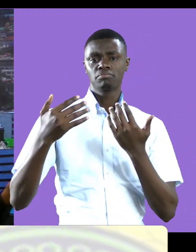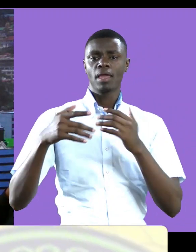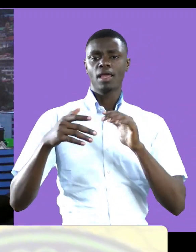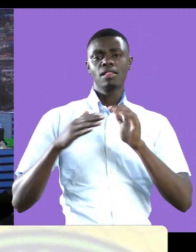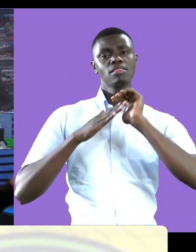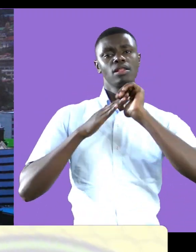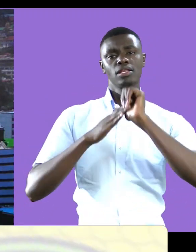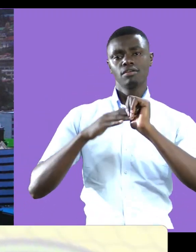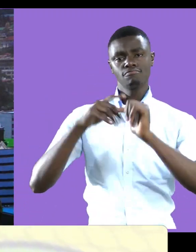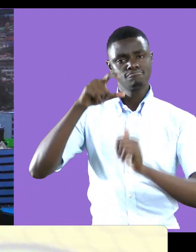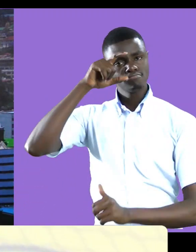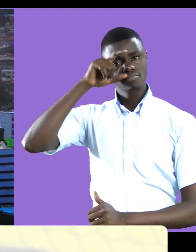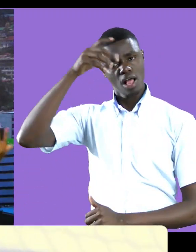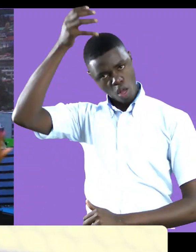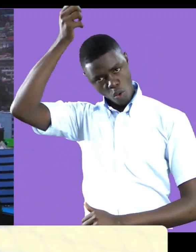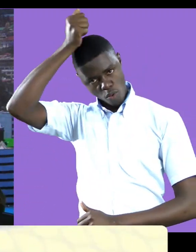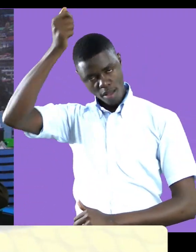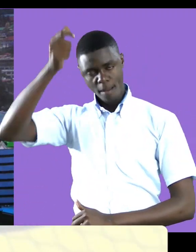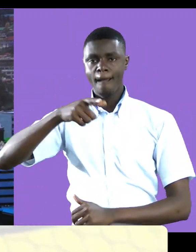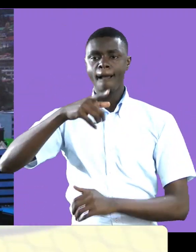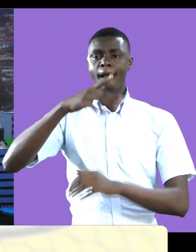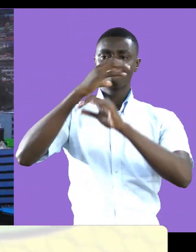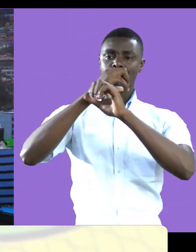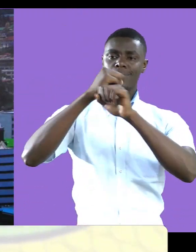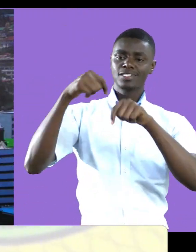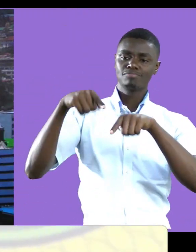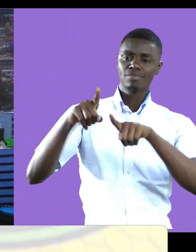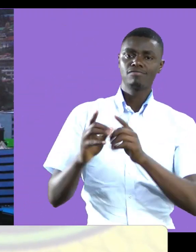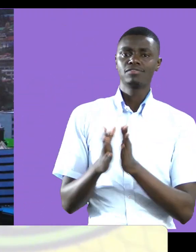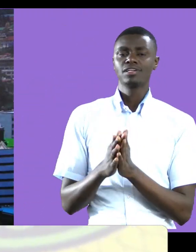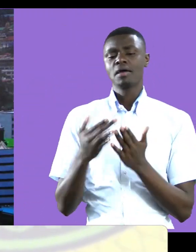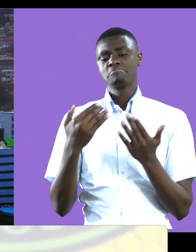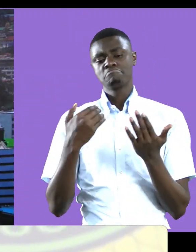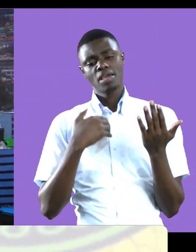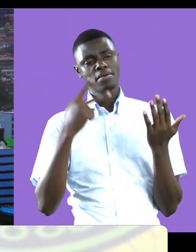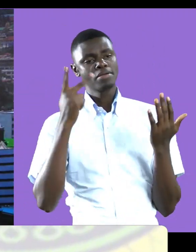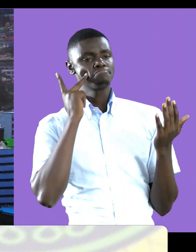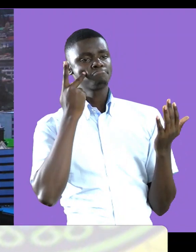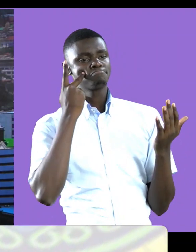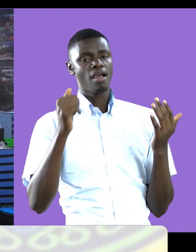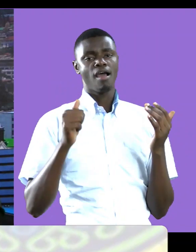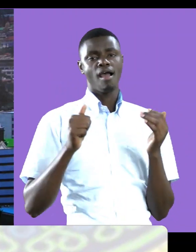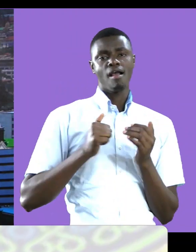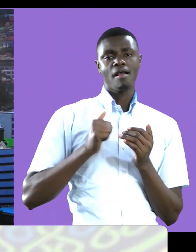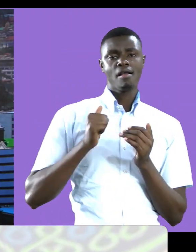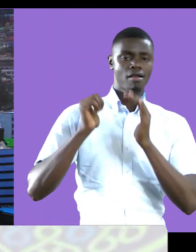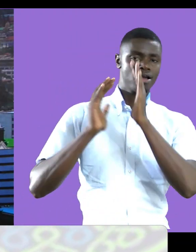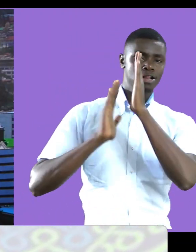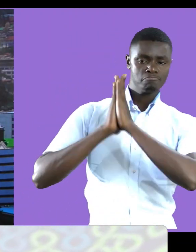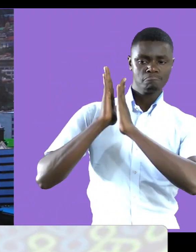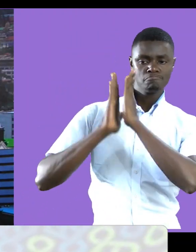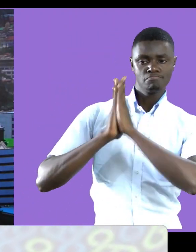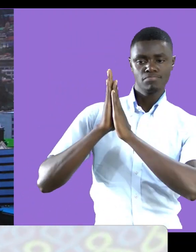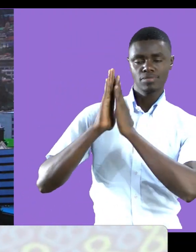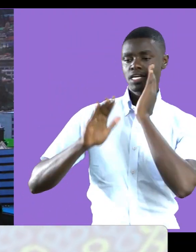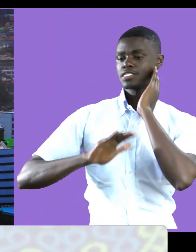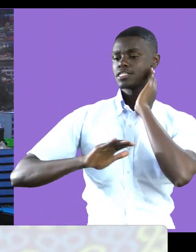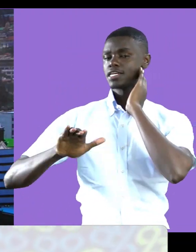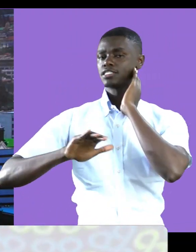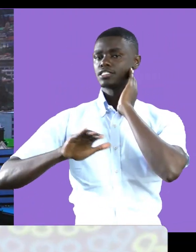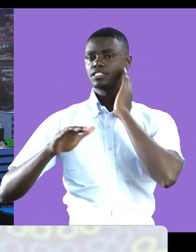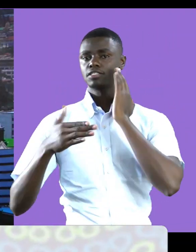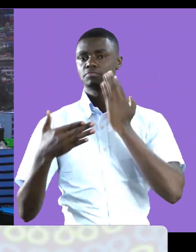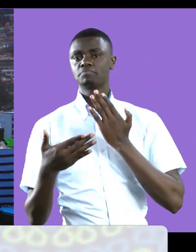ODHIAMBO, yani Mr. President, eh? And I am KHENDI, simply case I'm stupid rusty girl in the building. And those are tools. Kabisa, kabisa, yaga,